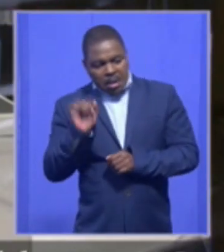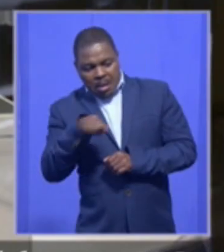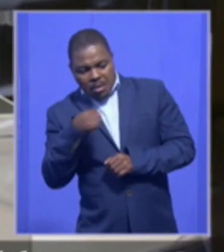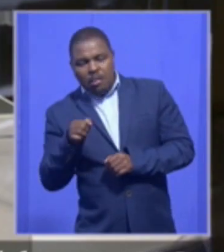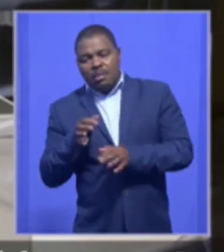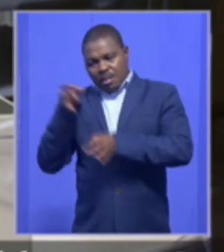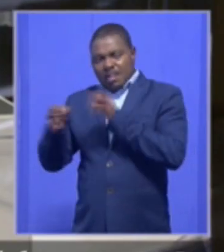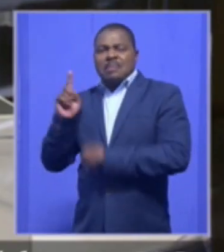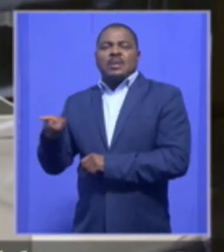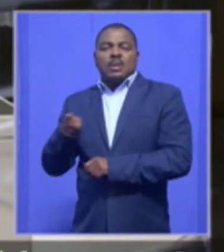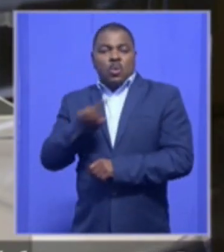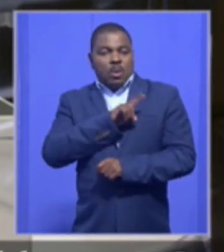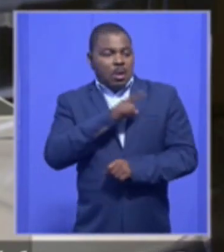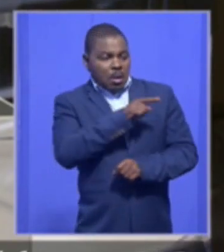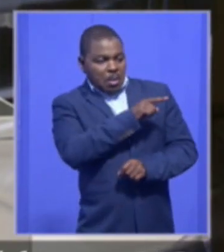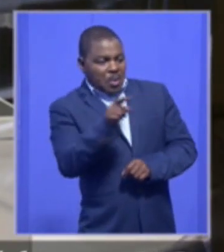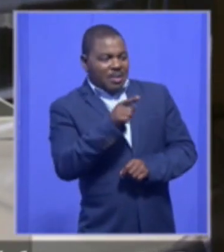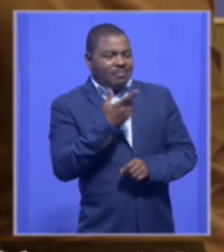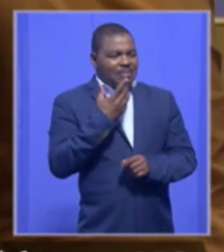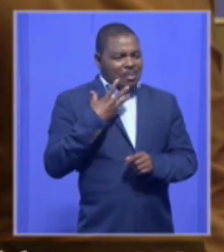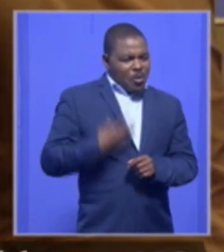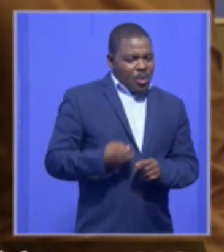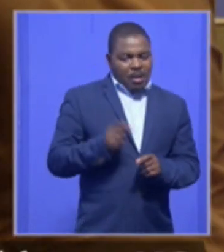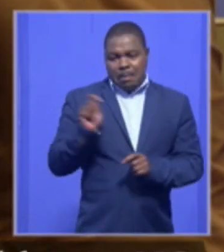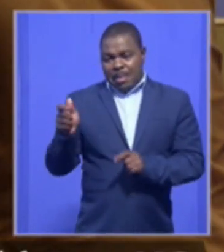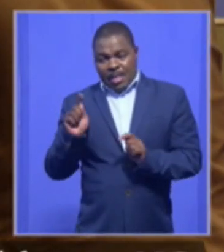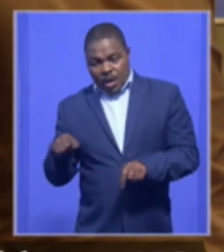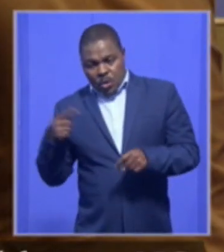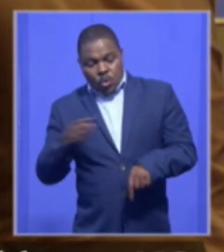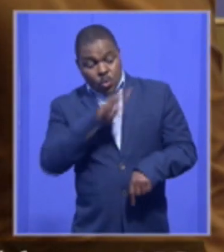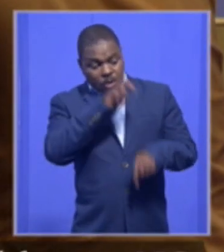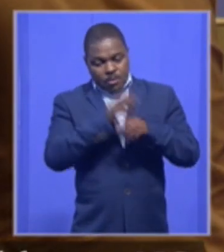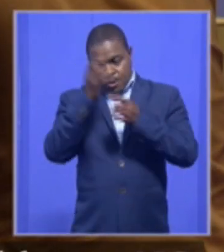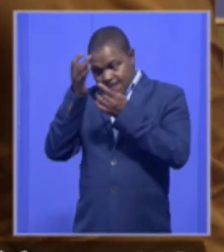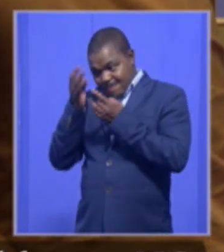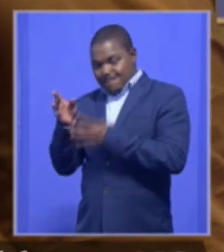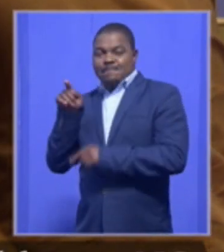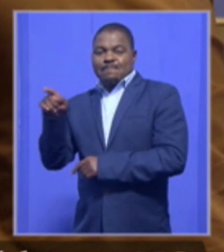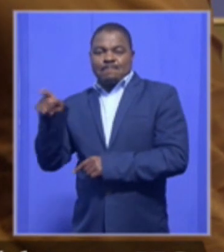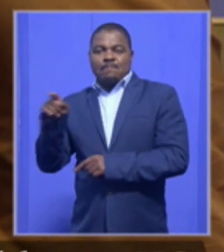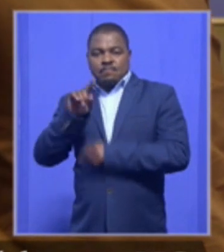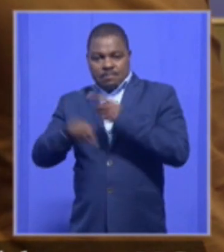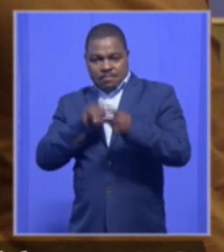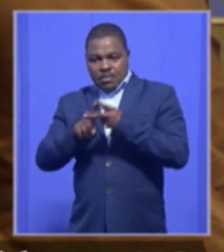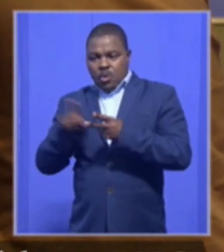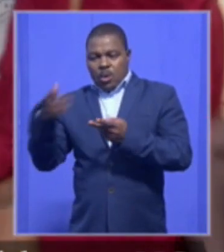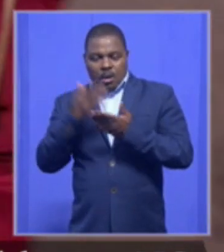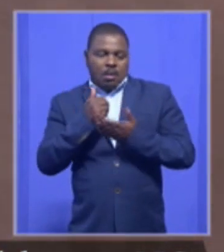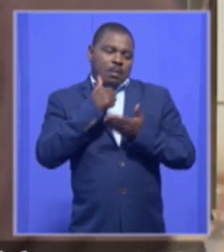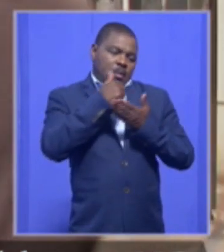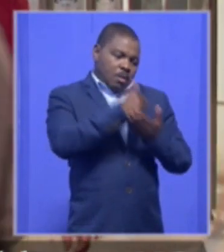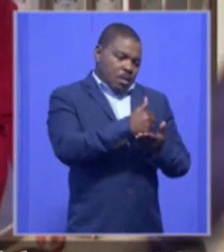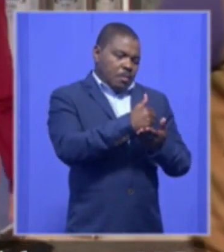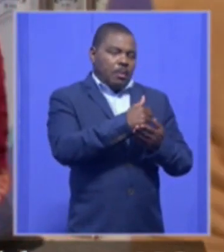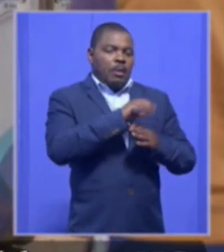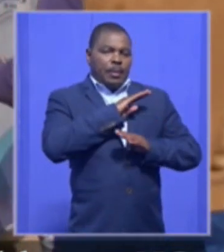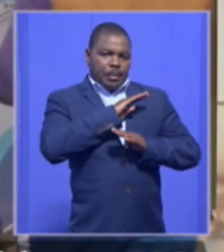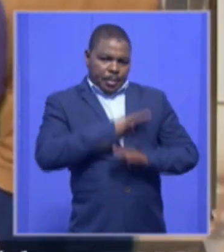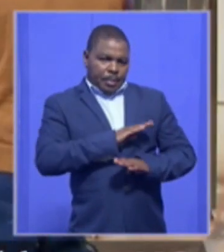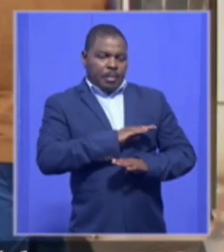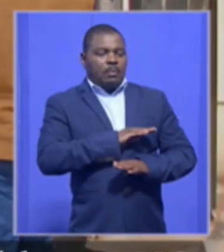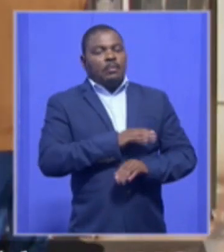baahi ba sa kgoneng ho lefa ka baka la boemo ba bona ba kopuwe ho tsebisa mmasepala hore ba tle ba fumane kimollo. Thabiso Khadebe, ditaba